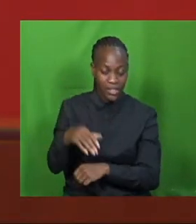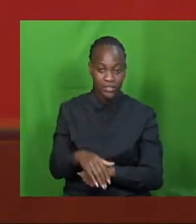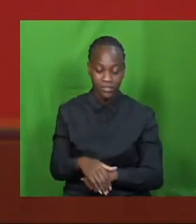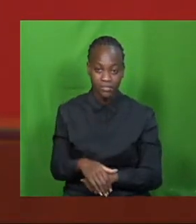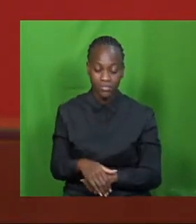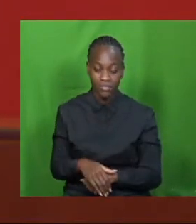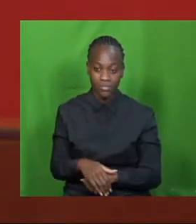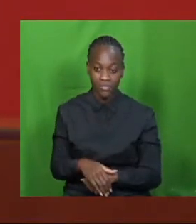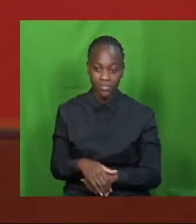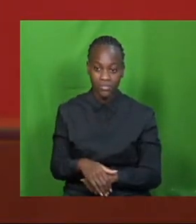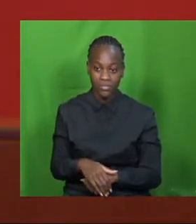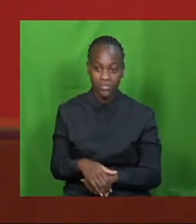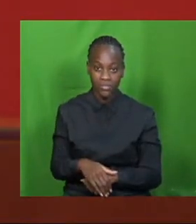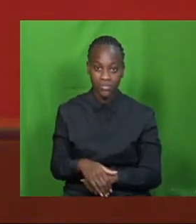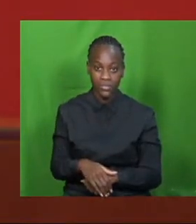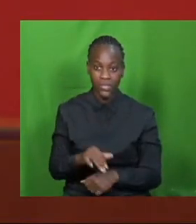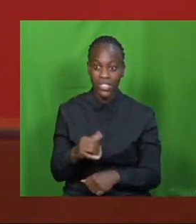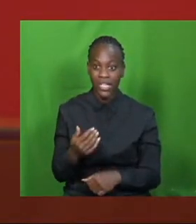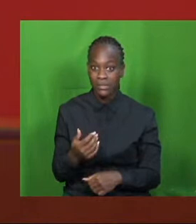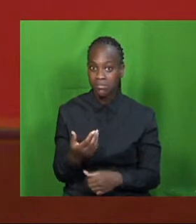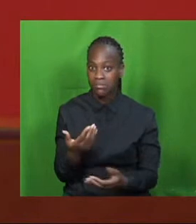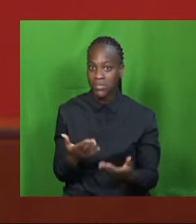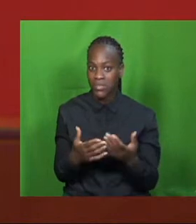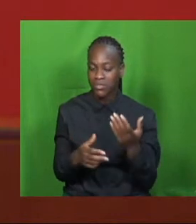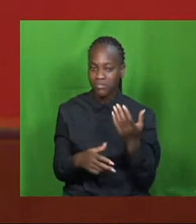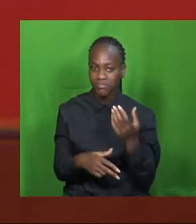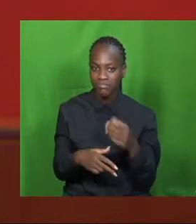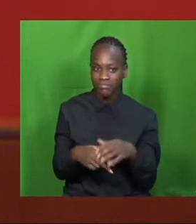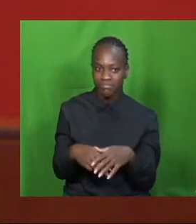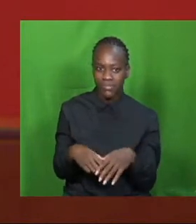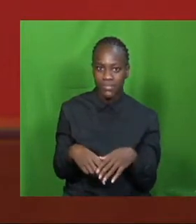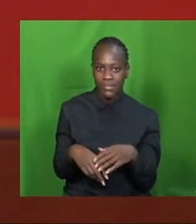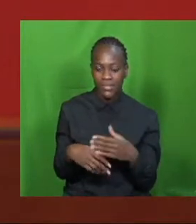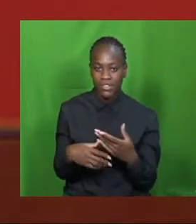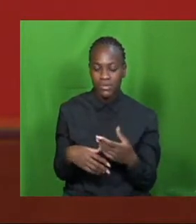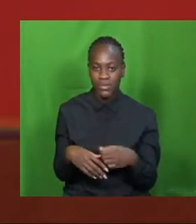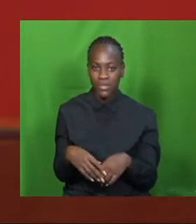refused the review application